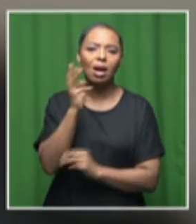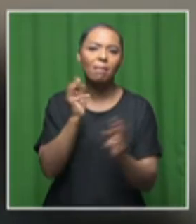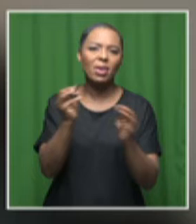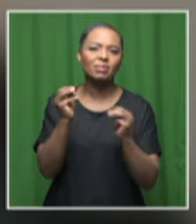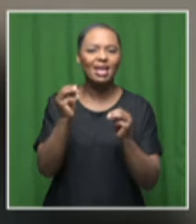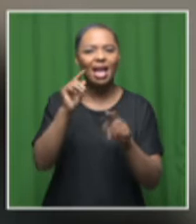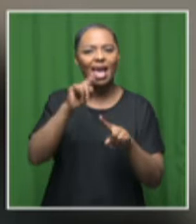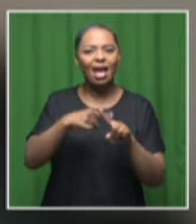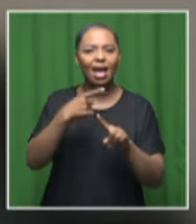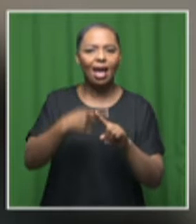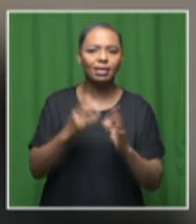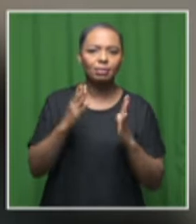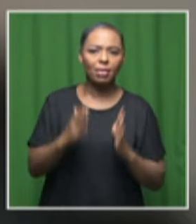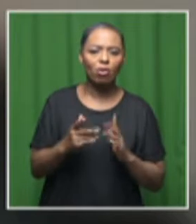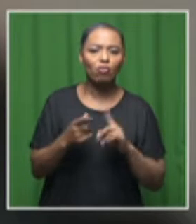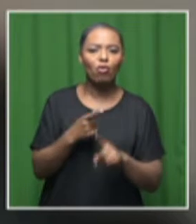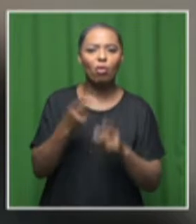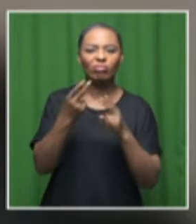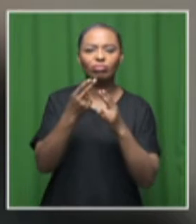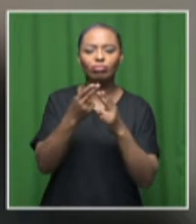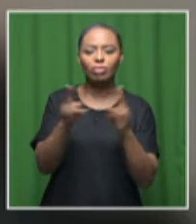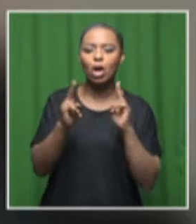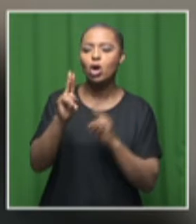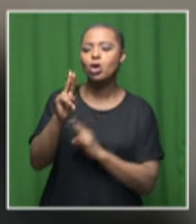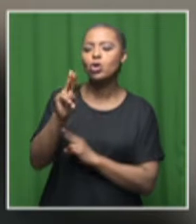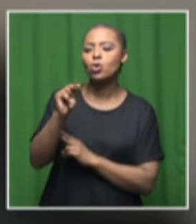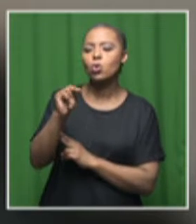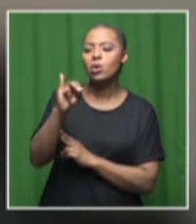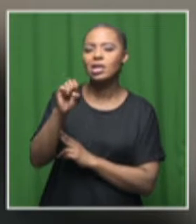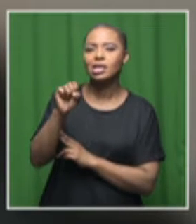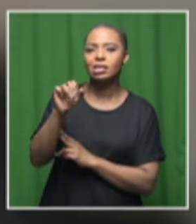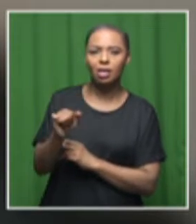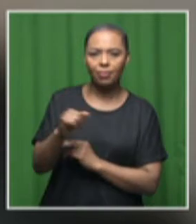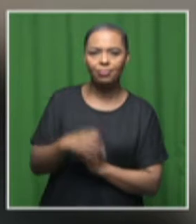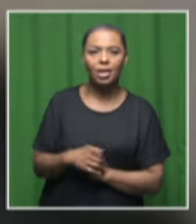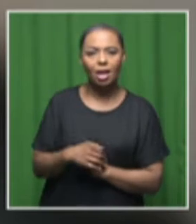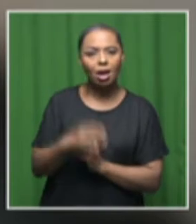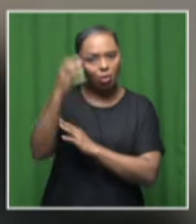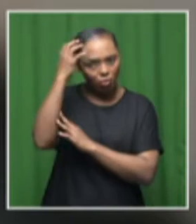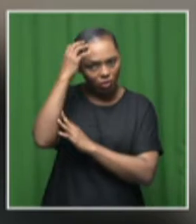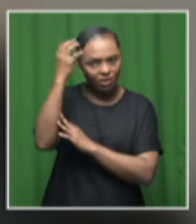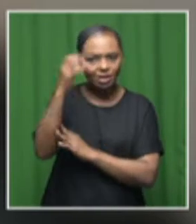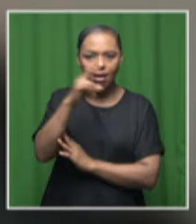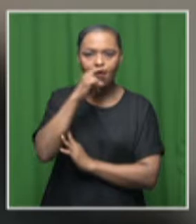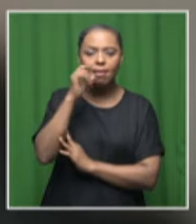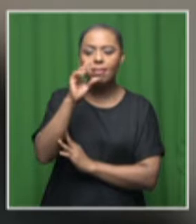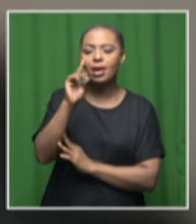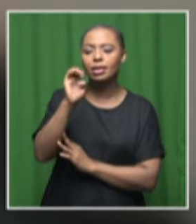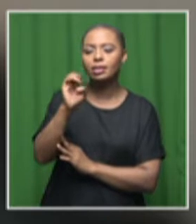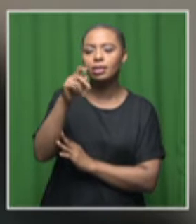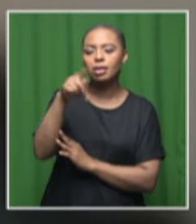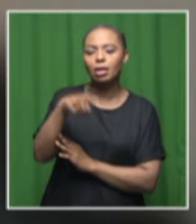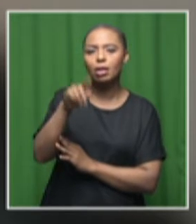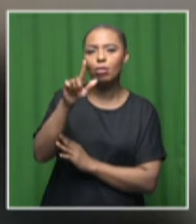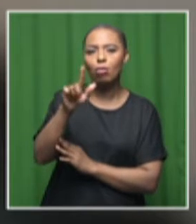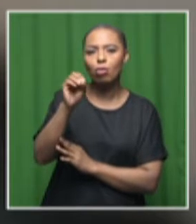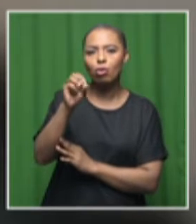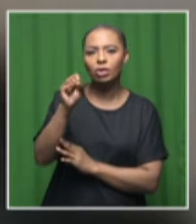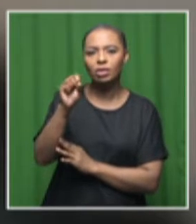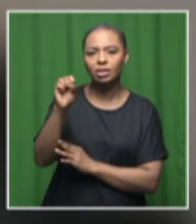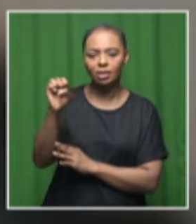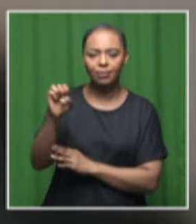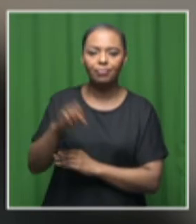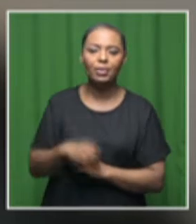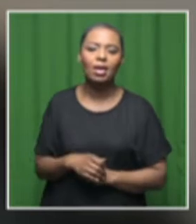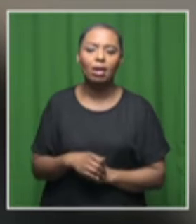UNISA, Professor Anja du Plessis. Professor du Plessis, thanks so much for your time. Welcome to Morning Live. Good morning.